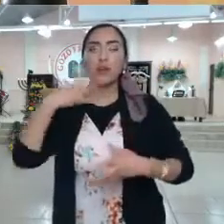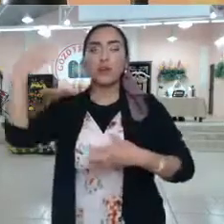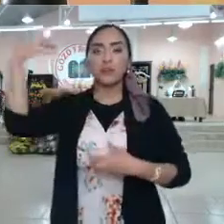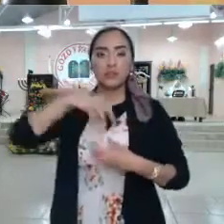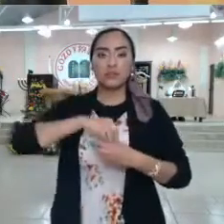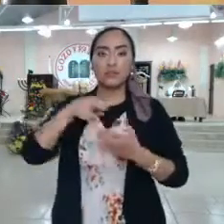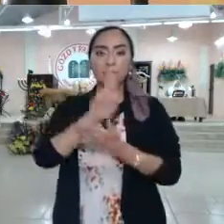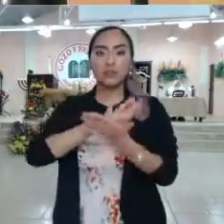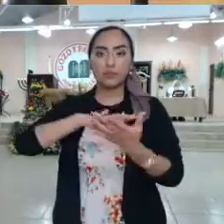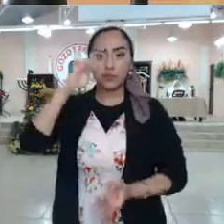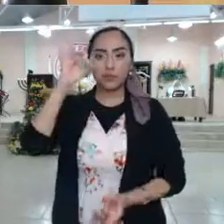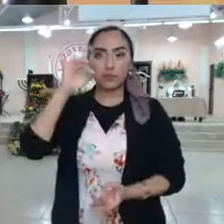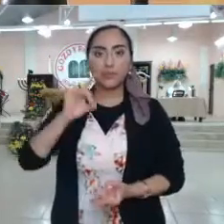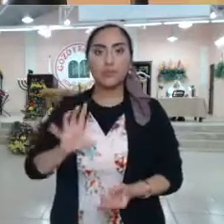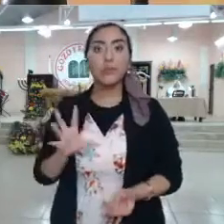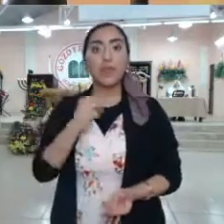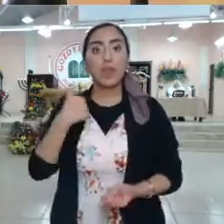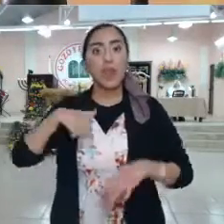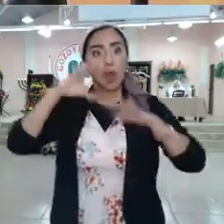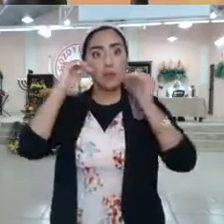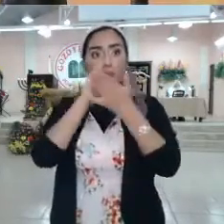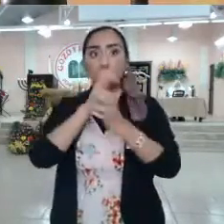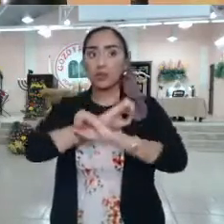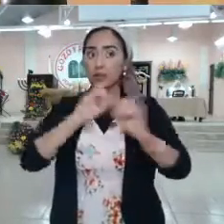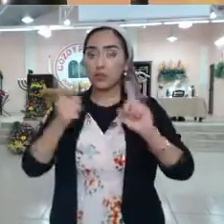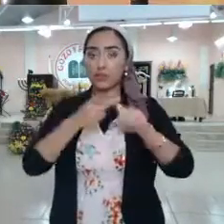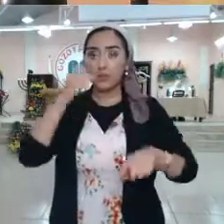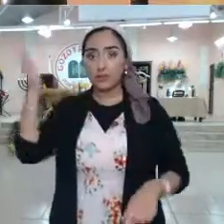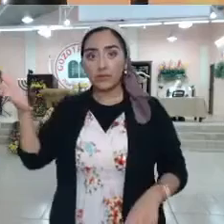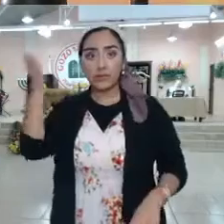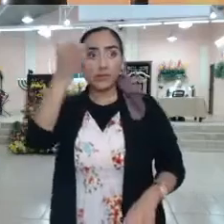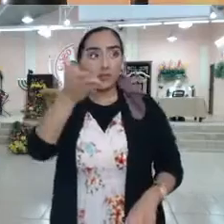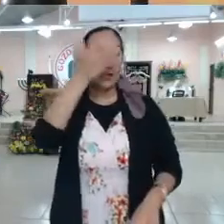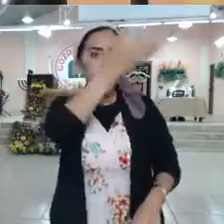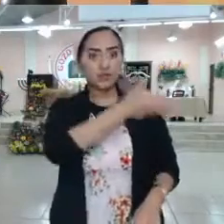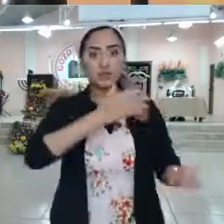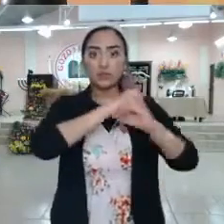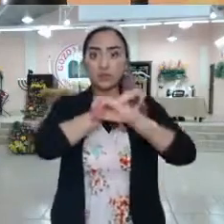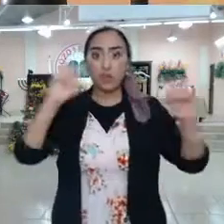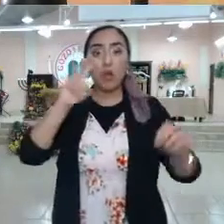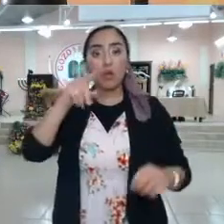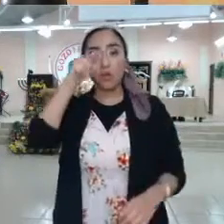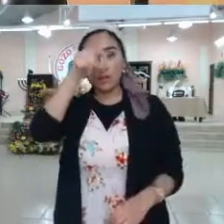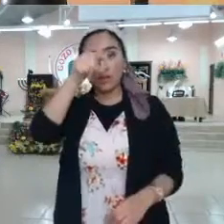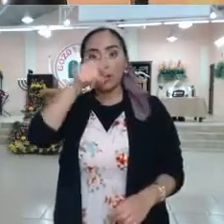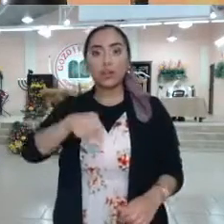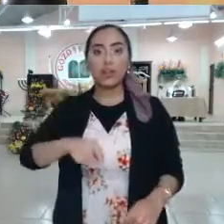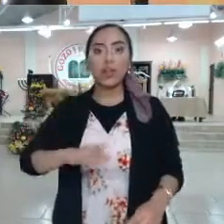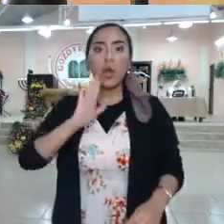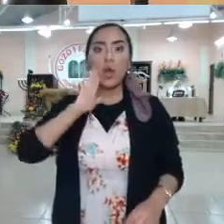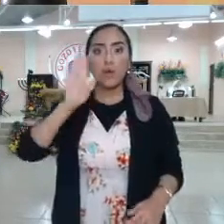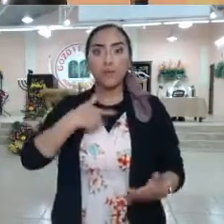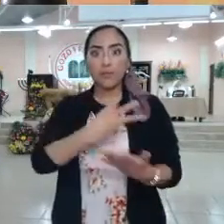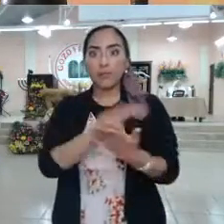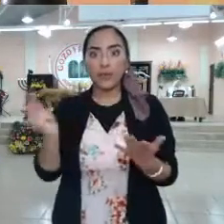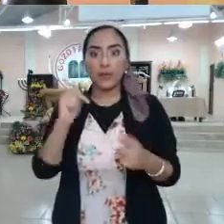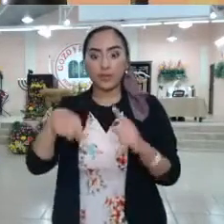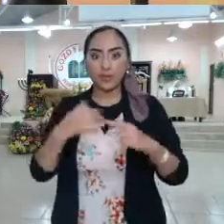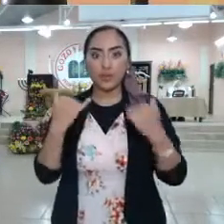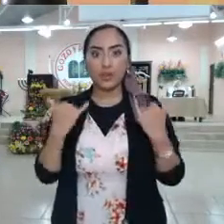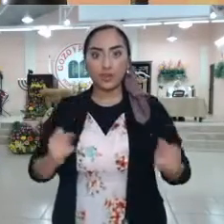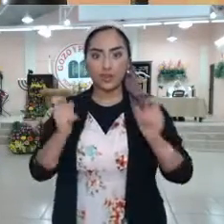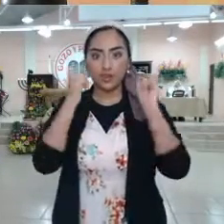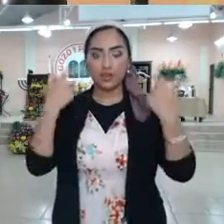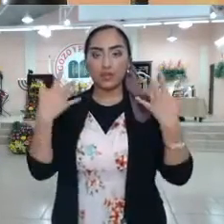to receive of the Ruach HaKodesh. So I hope that none of this beautiful group, and this beautiful group or there, you get